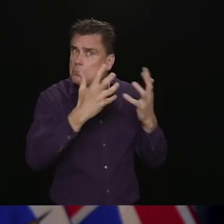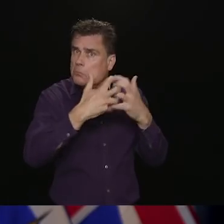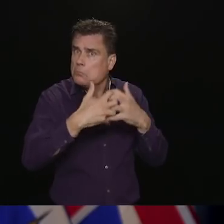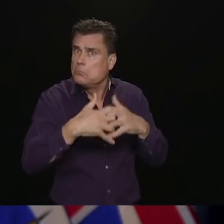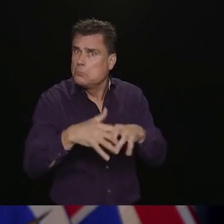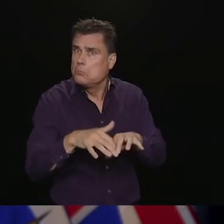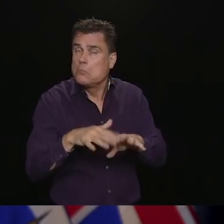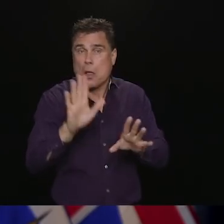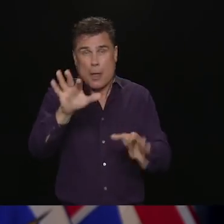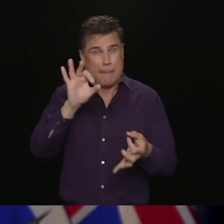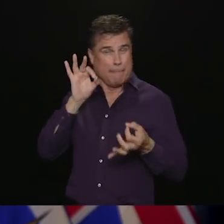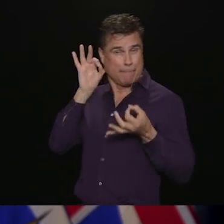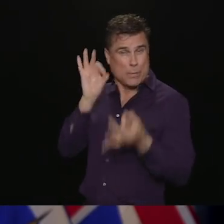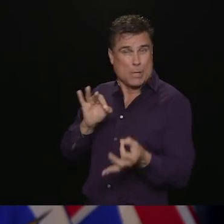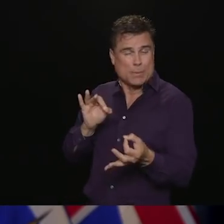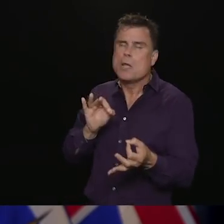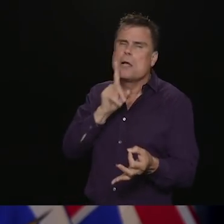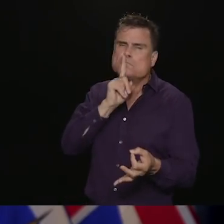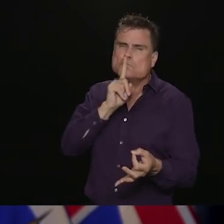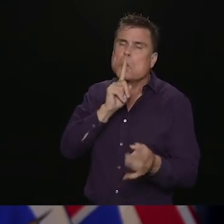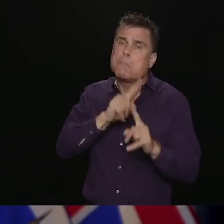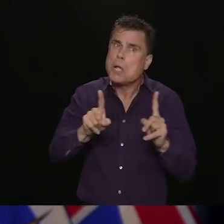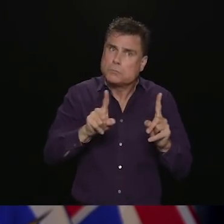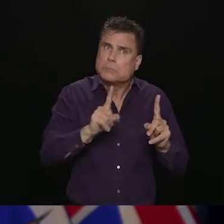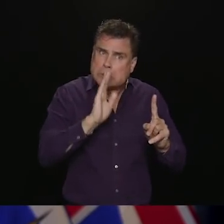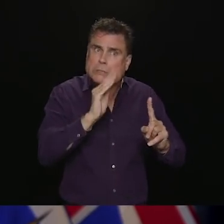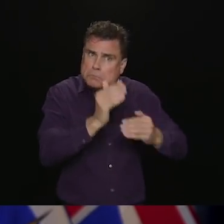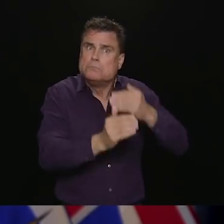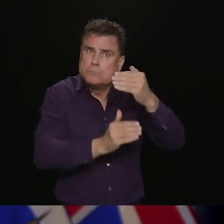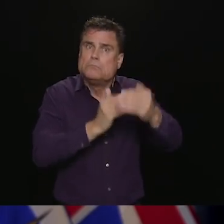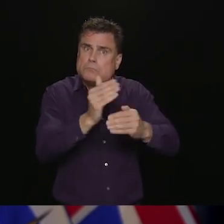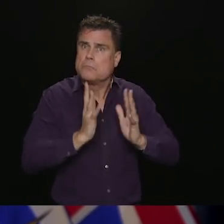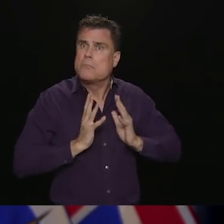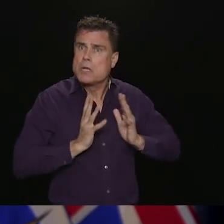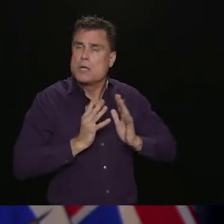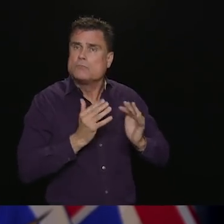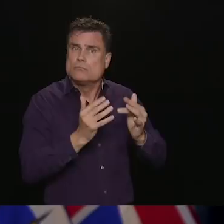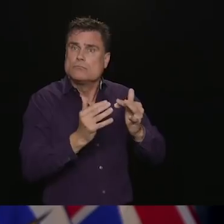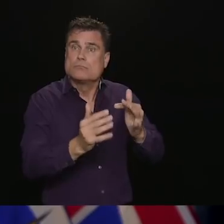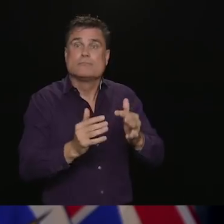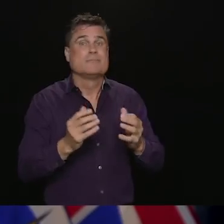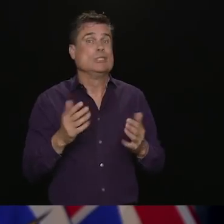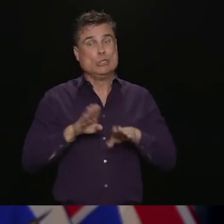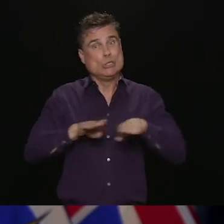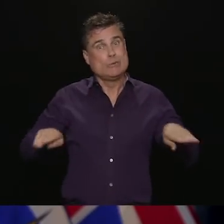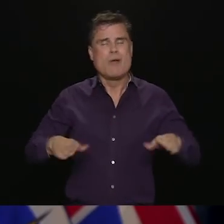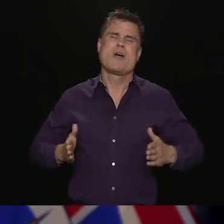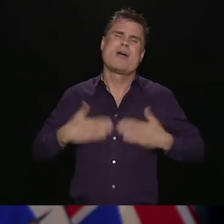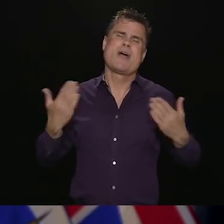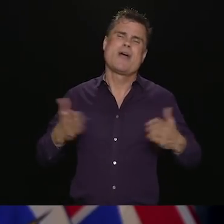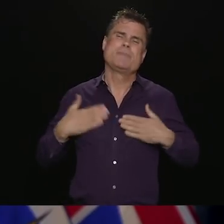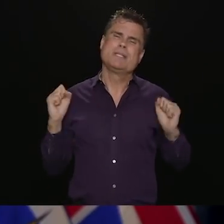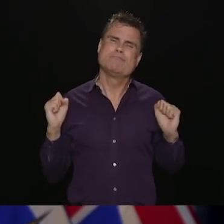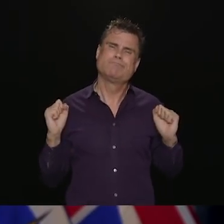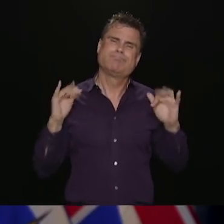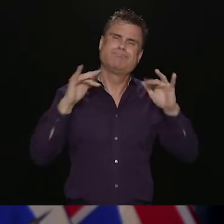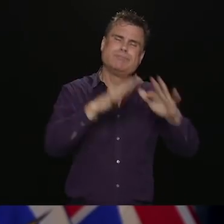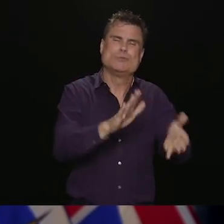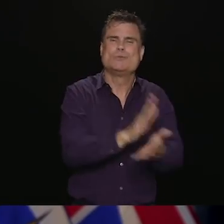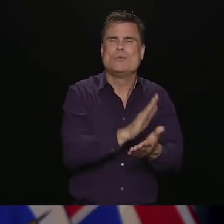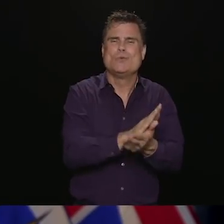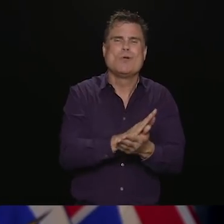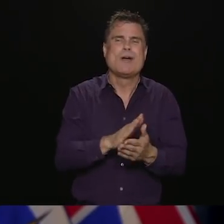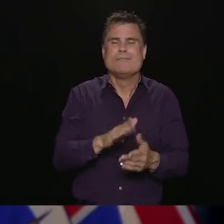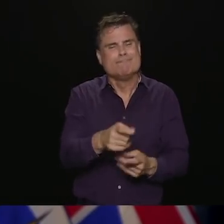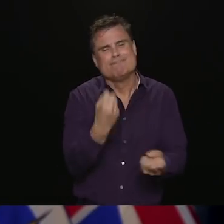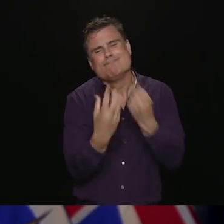But I've had lots of really cool notes from happy children who've gone back and at least been able to see their friends. And I think the measured way